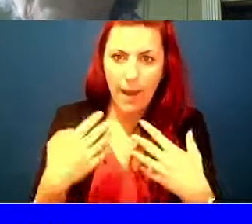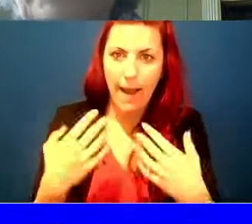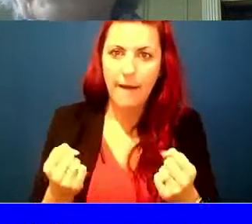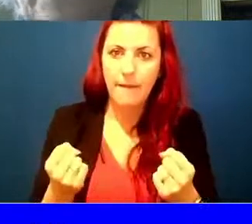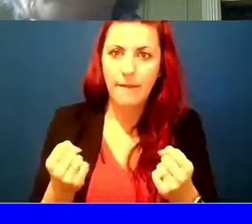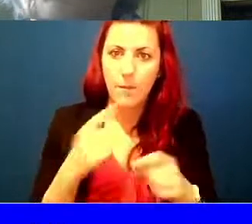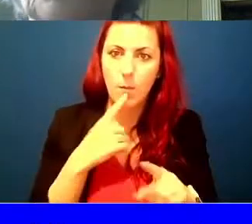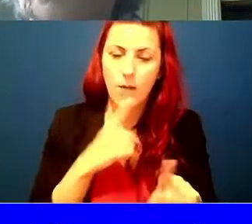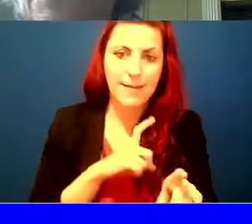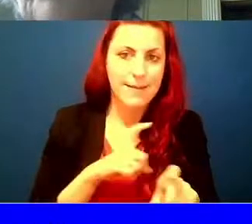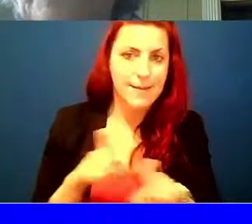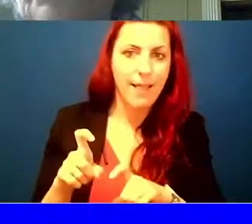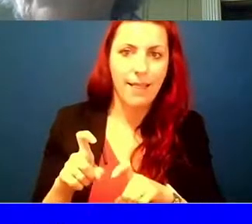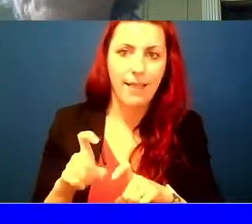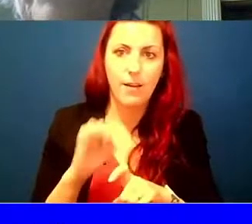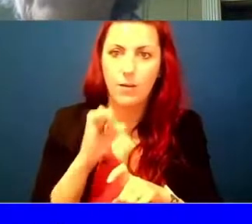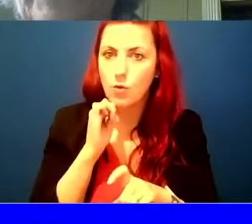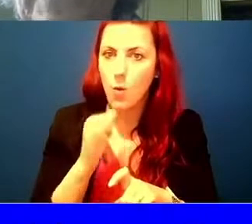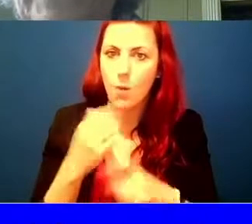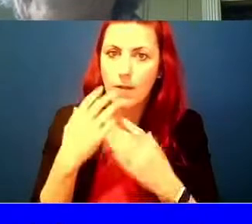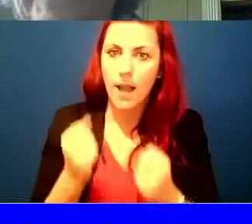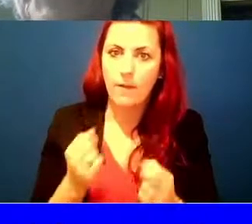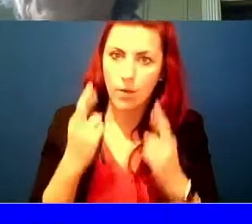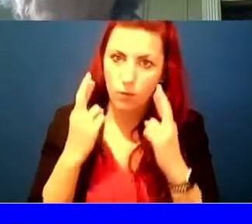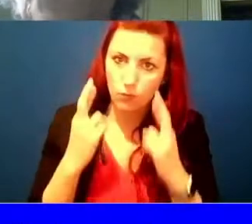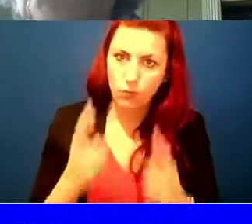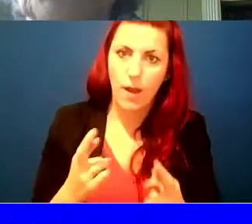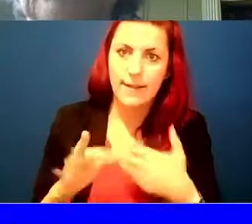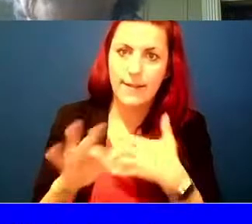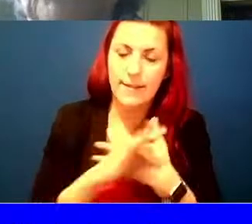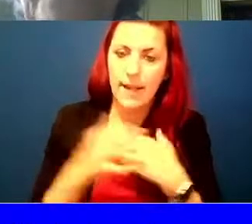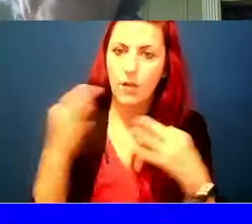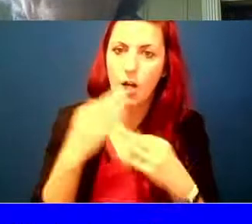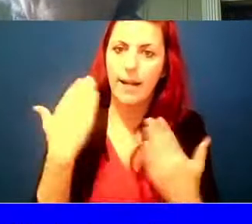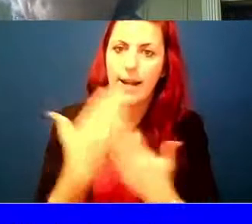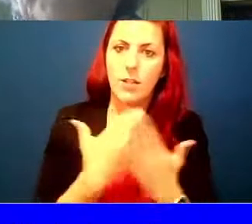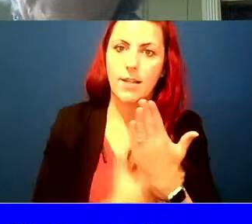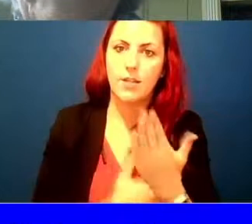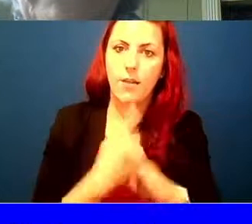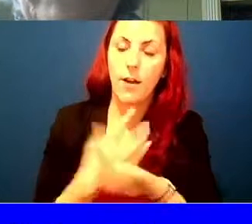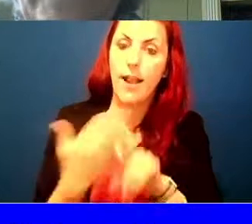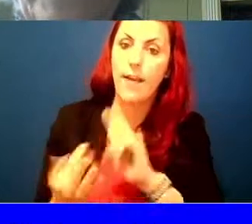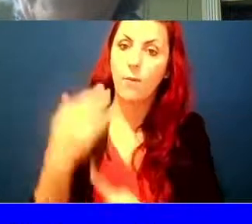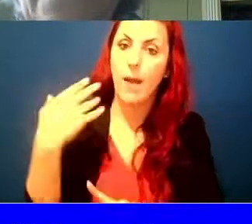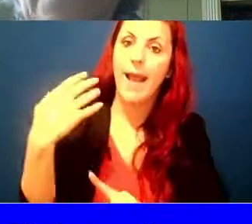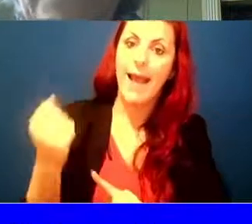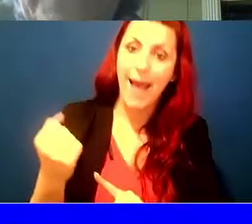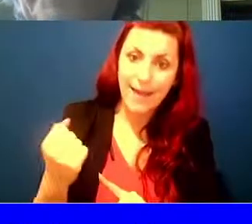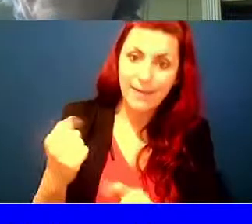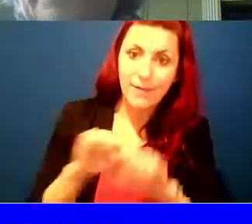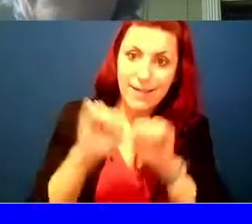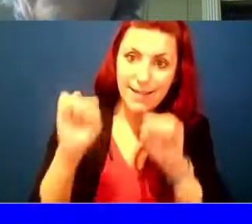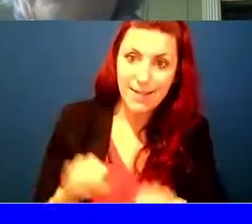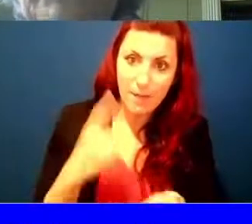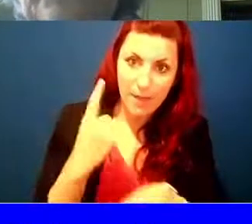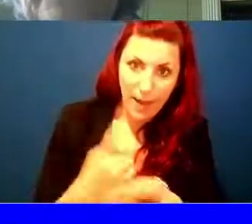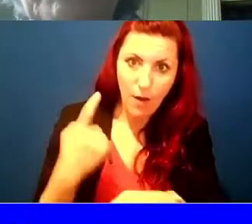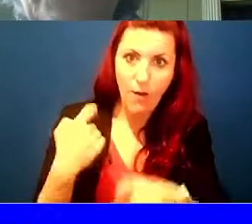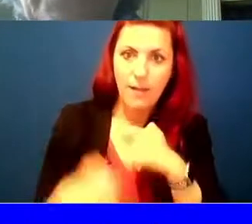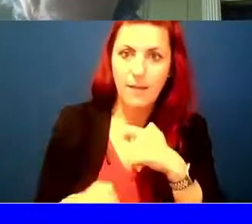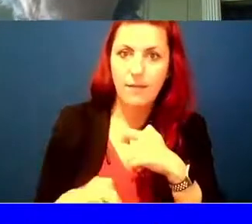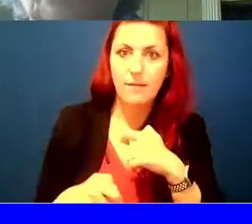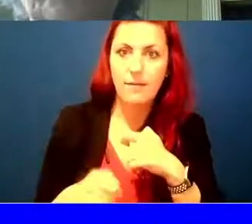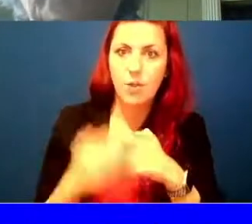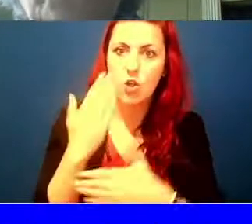yet we still do not have adult safeguarding legislation, which if we had systems in place, at least some of